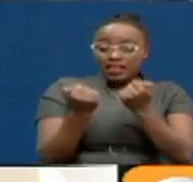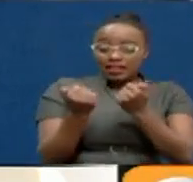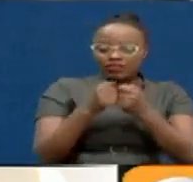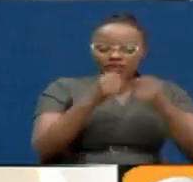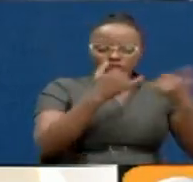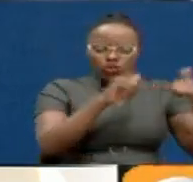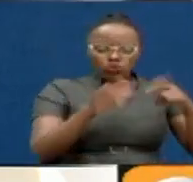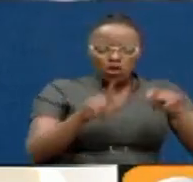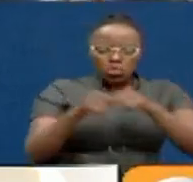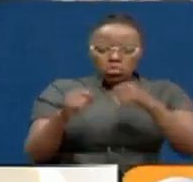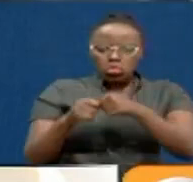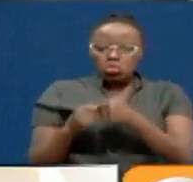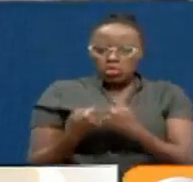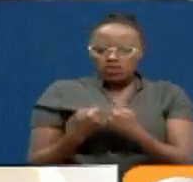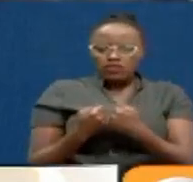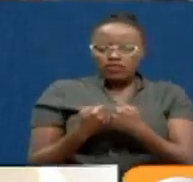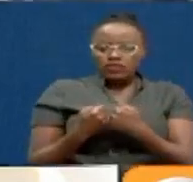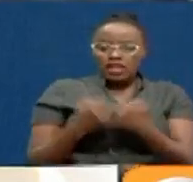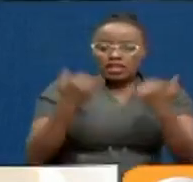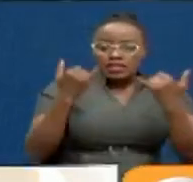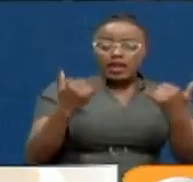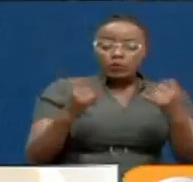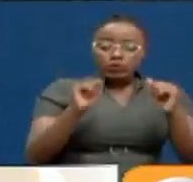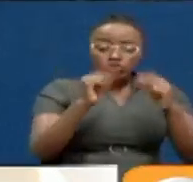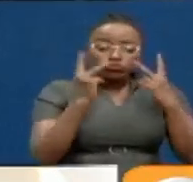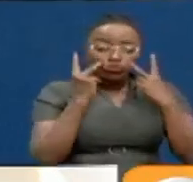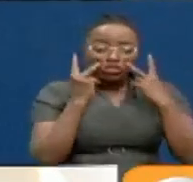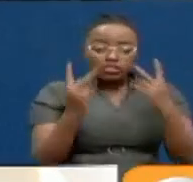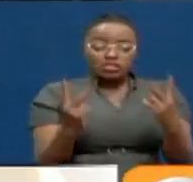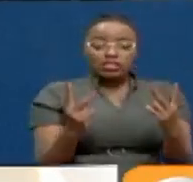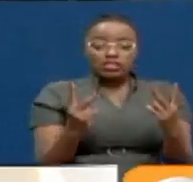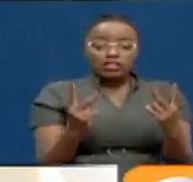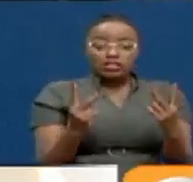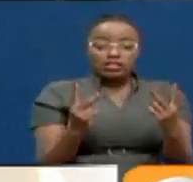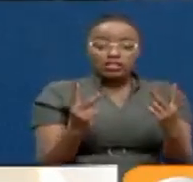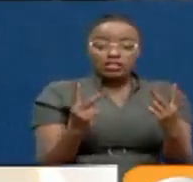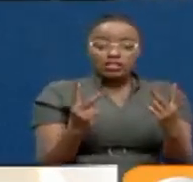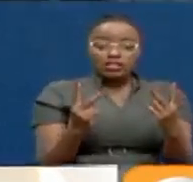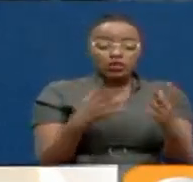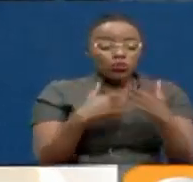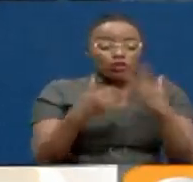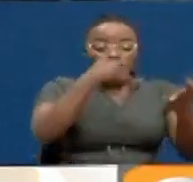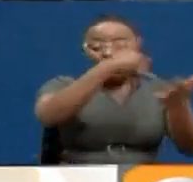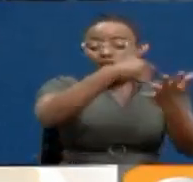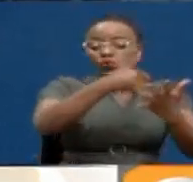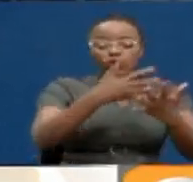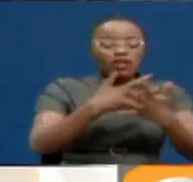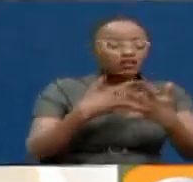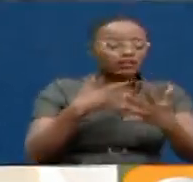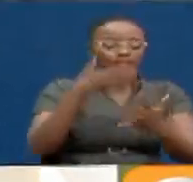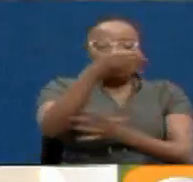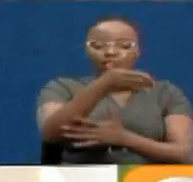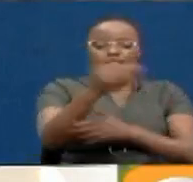pieces, and we were able now to see what constituted whatever they had.